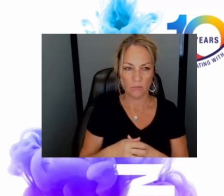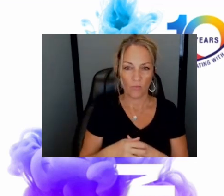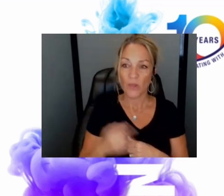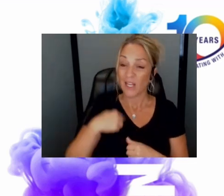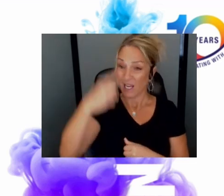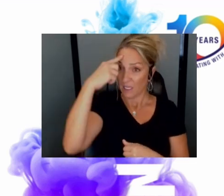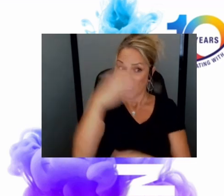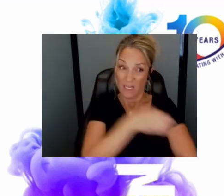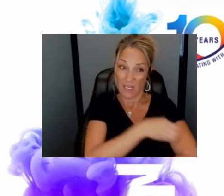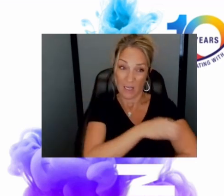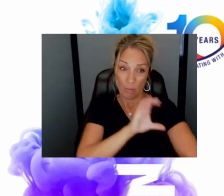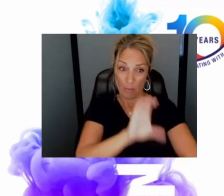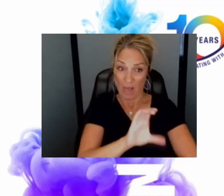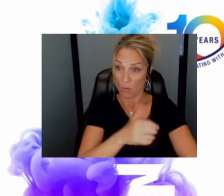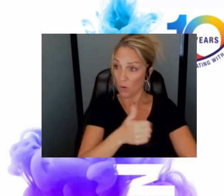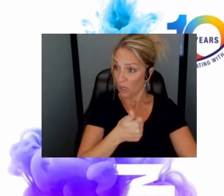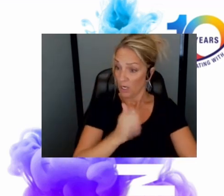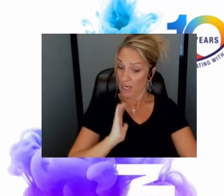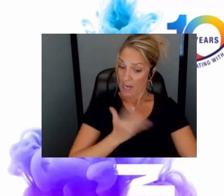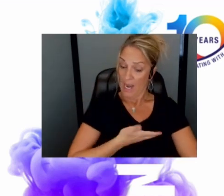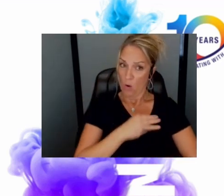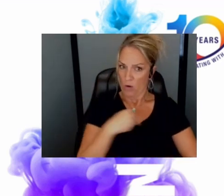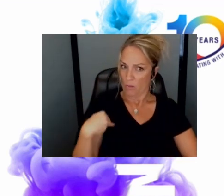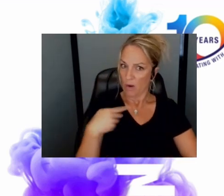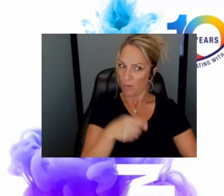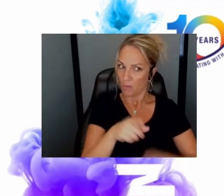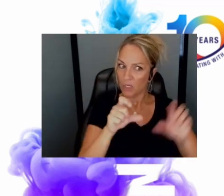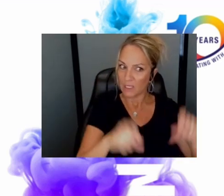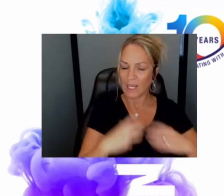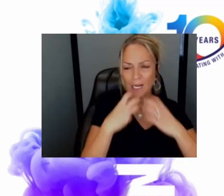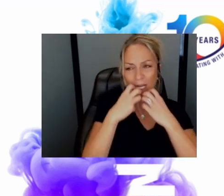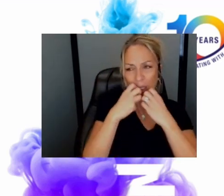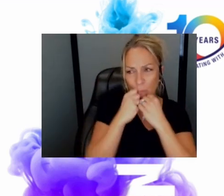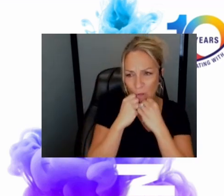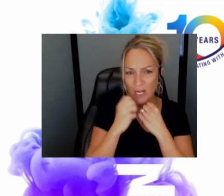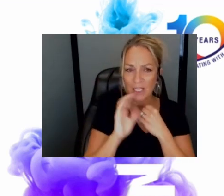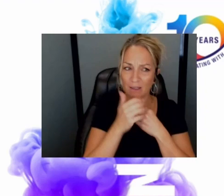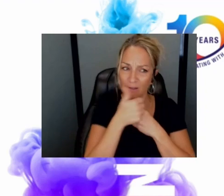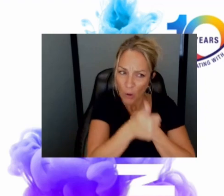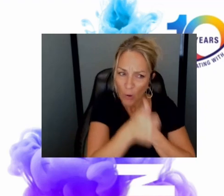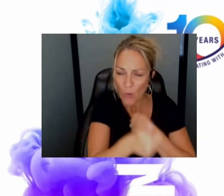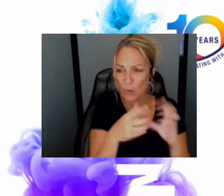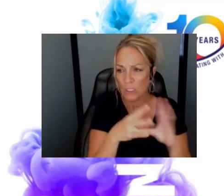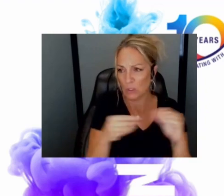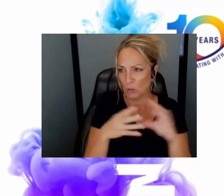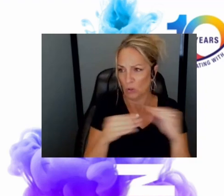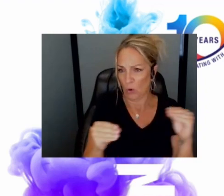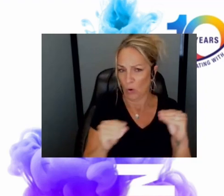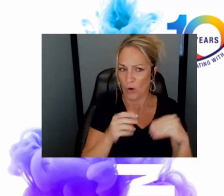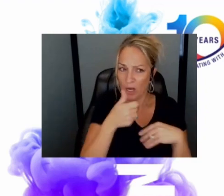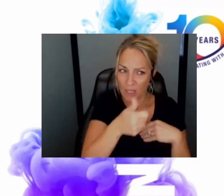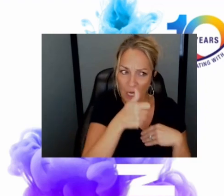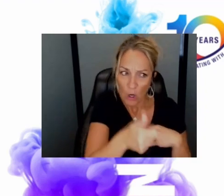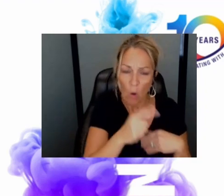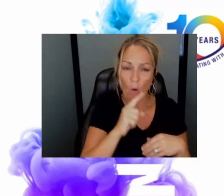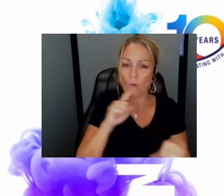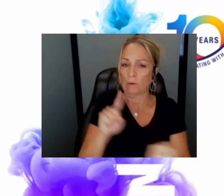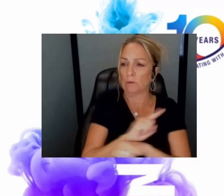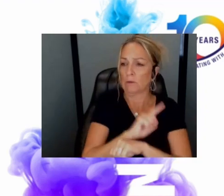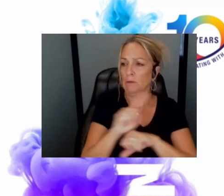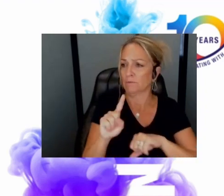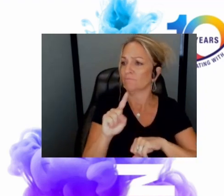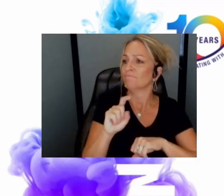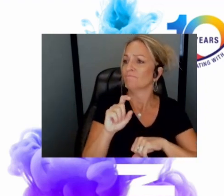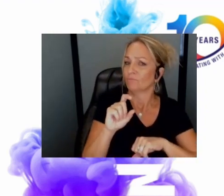own members to embrace their own stories and their own authenticity and present their most